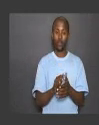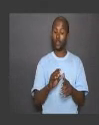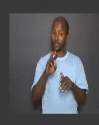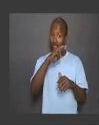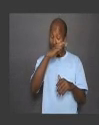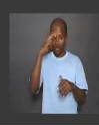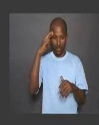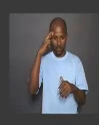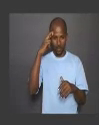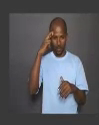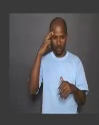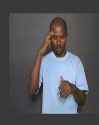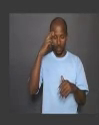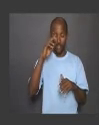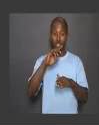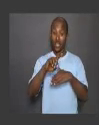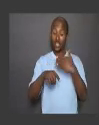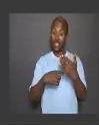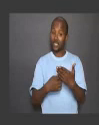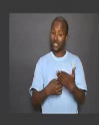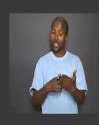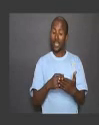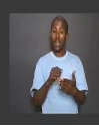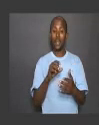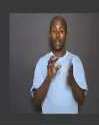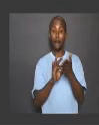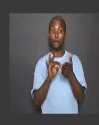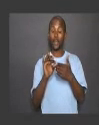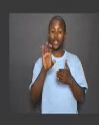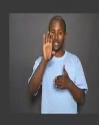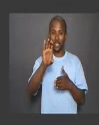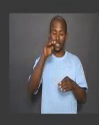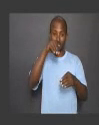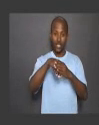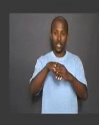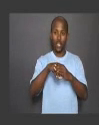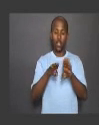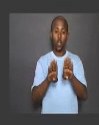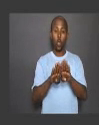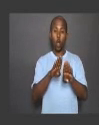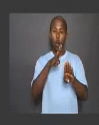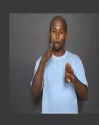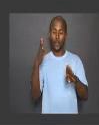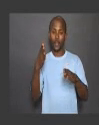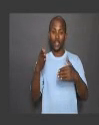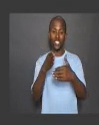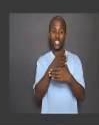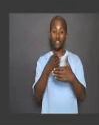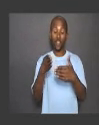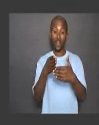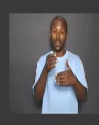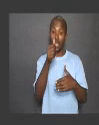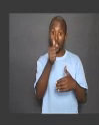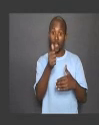this case, there is a number c in the open interval